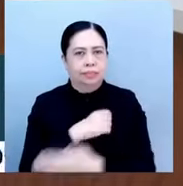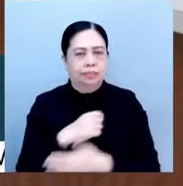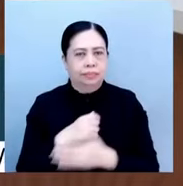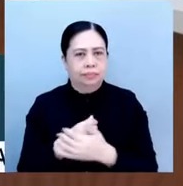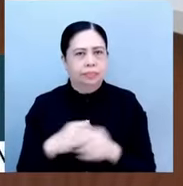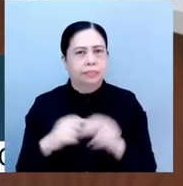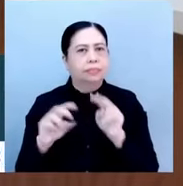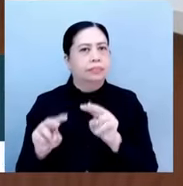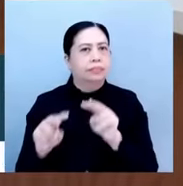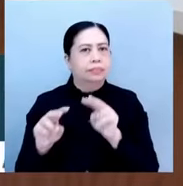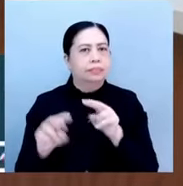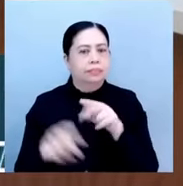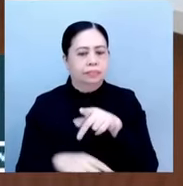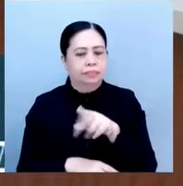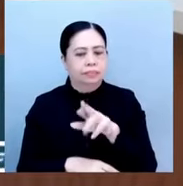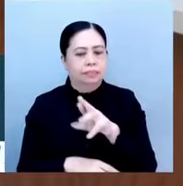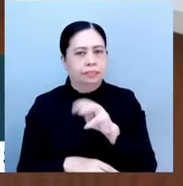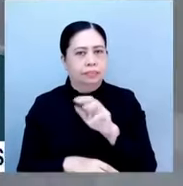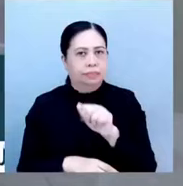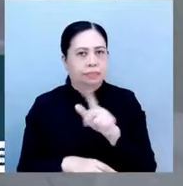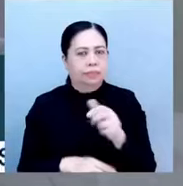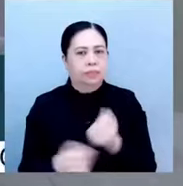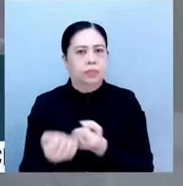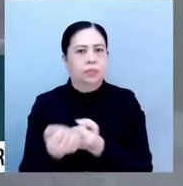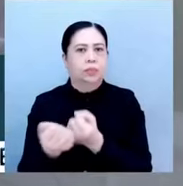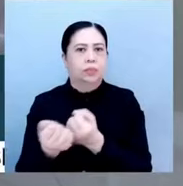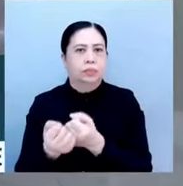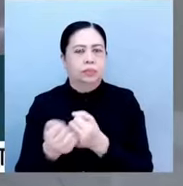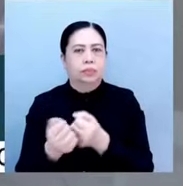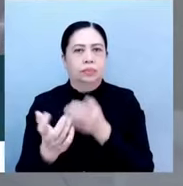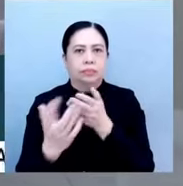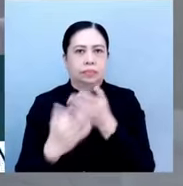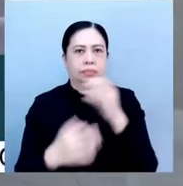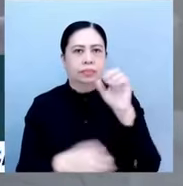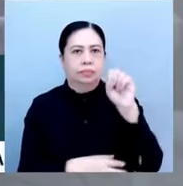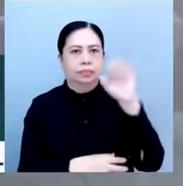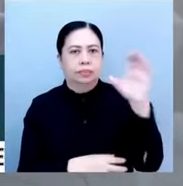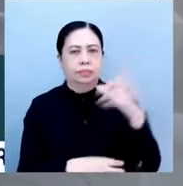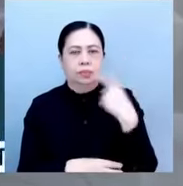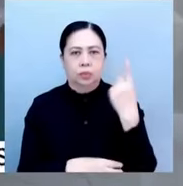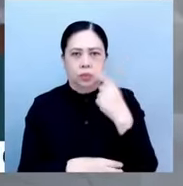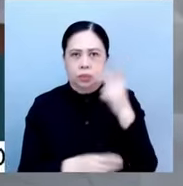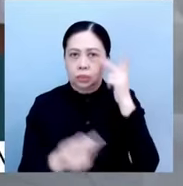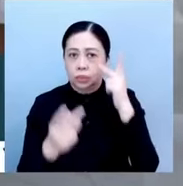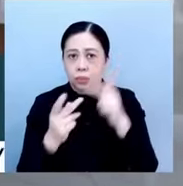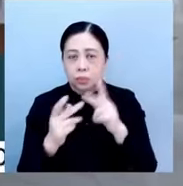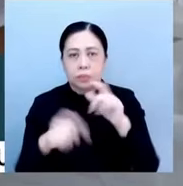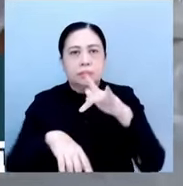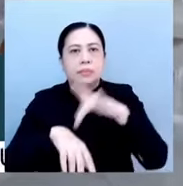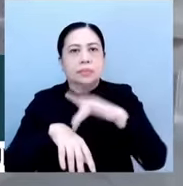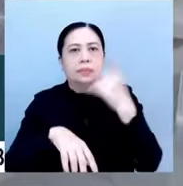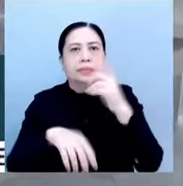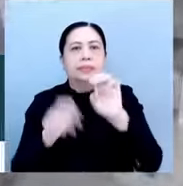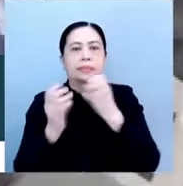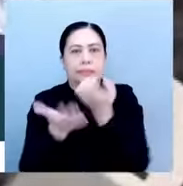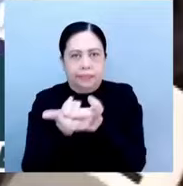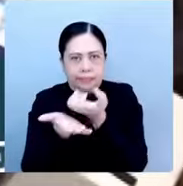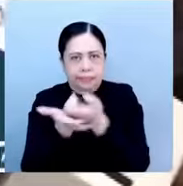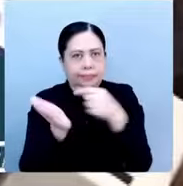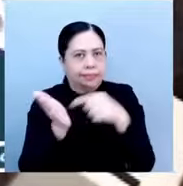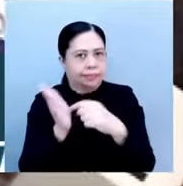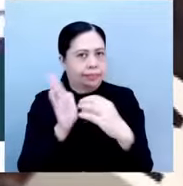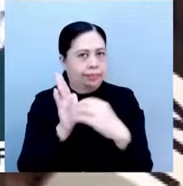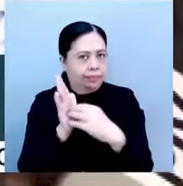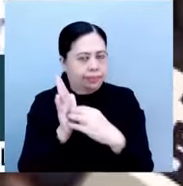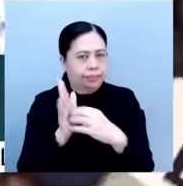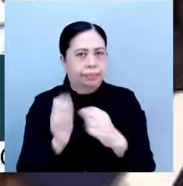a potential legal battle before the Supreme Court. He adds they only aim to touch the economic provision of the Constitution.